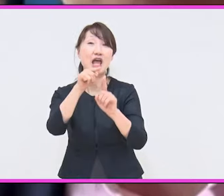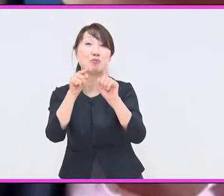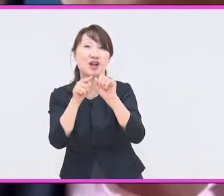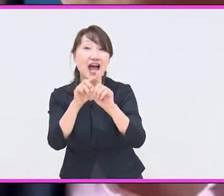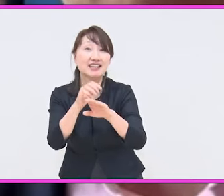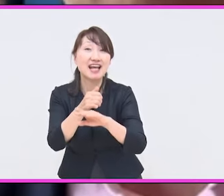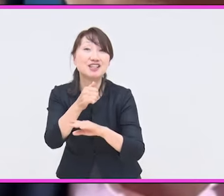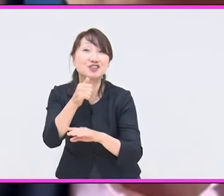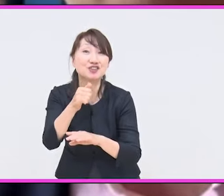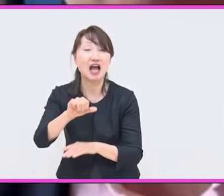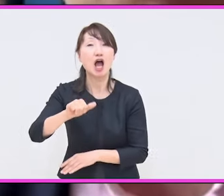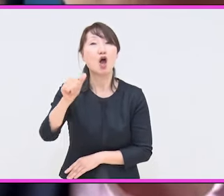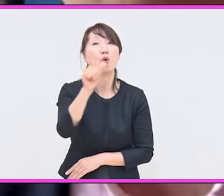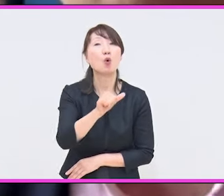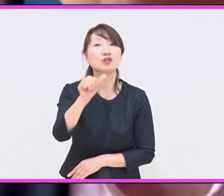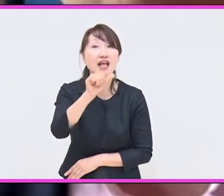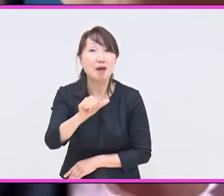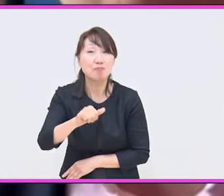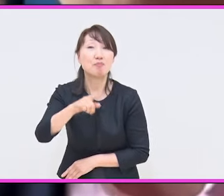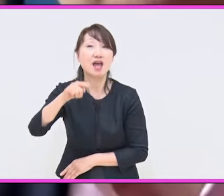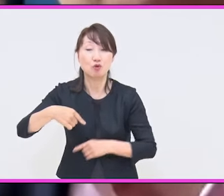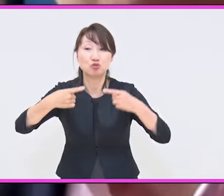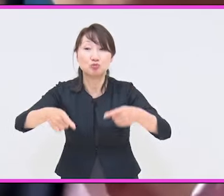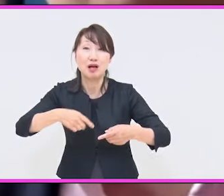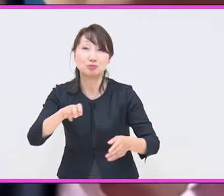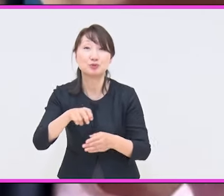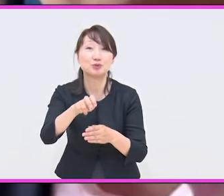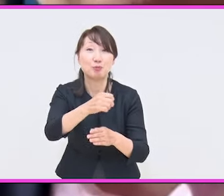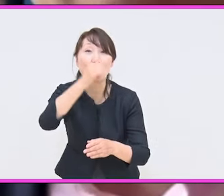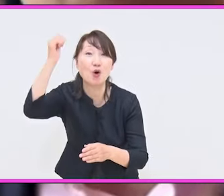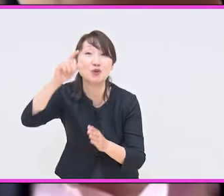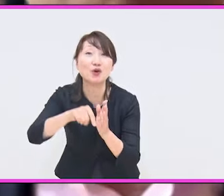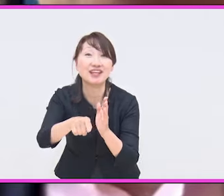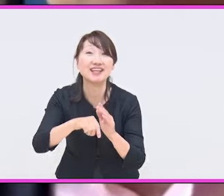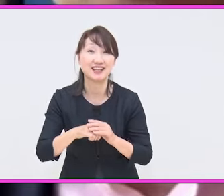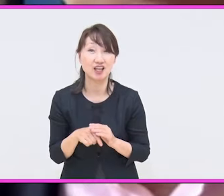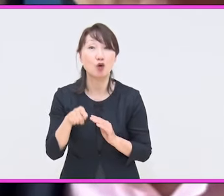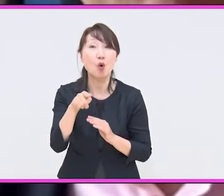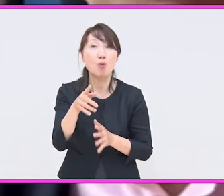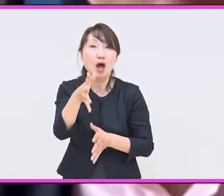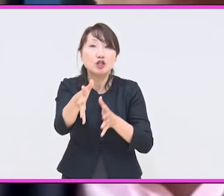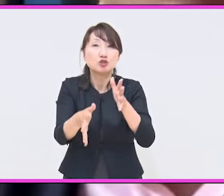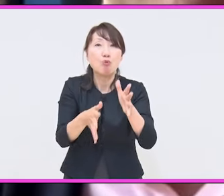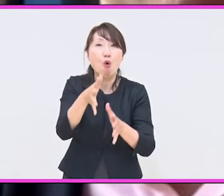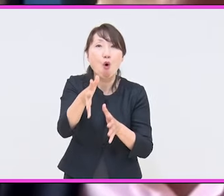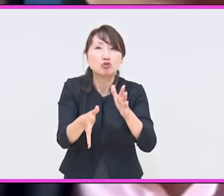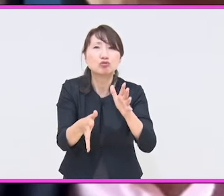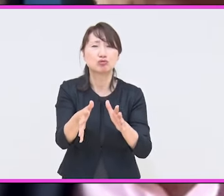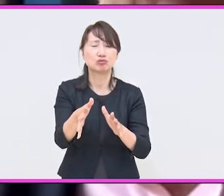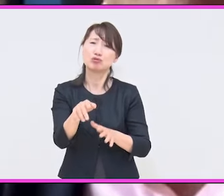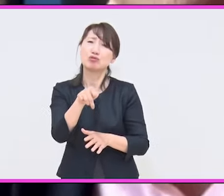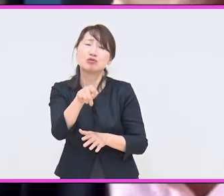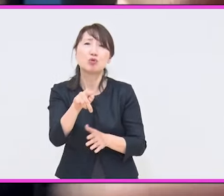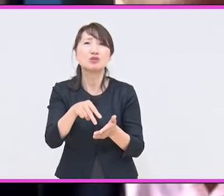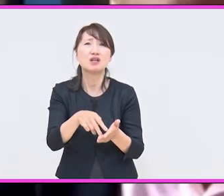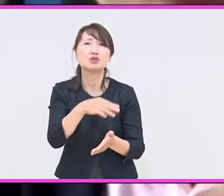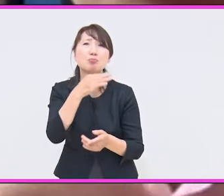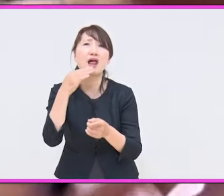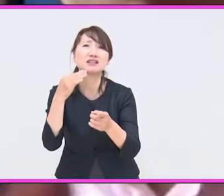Weir winning his 5,000 meter race. And this was amazing sporting spectacle. And this wall of